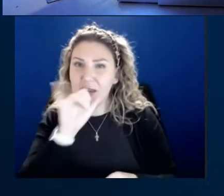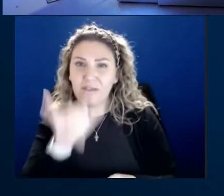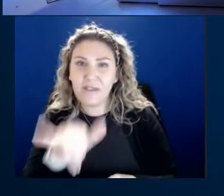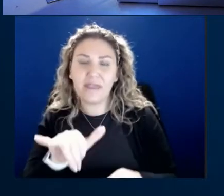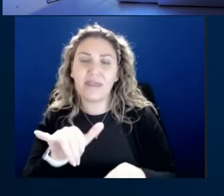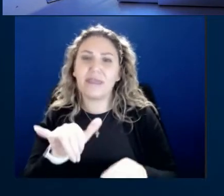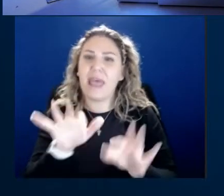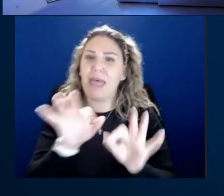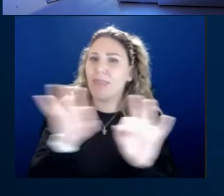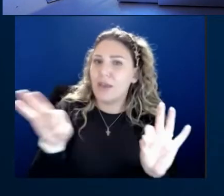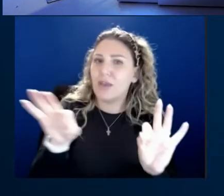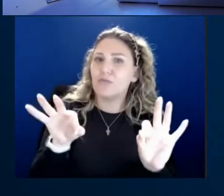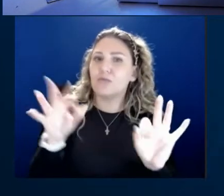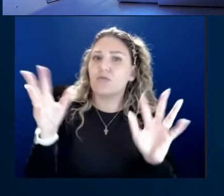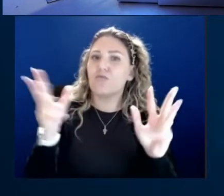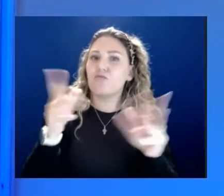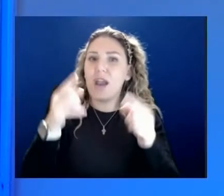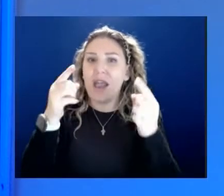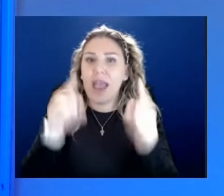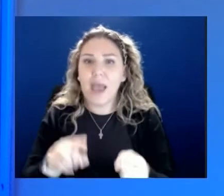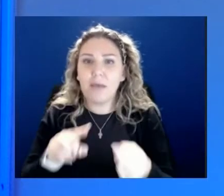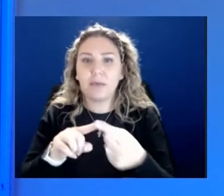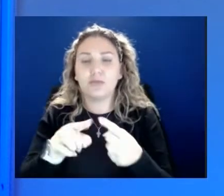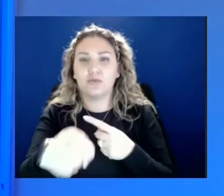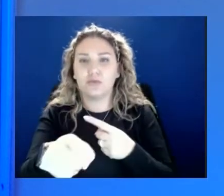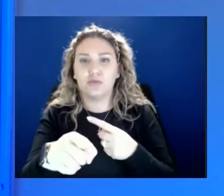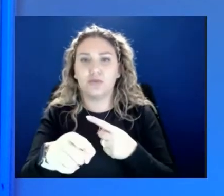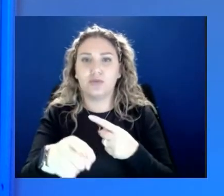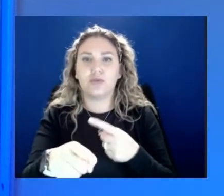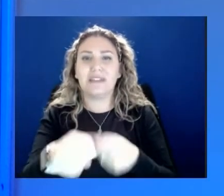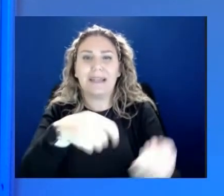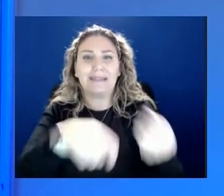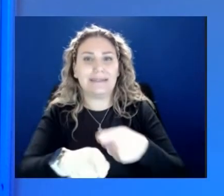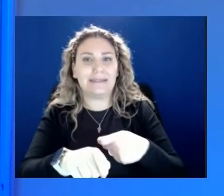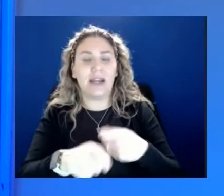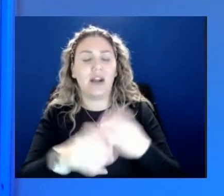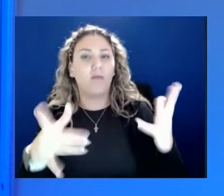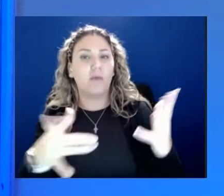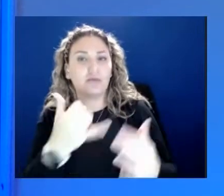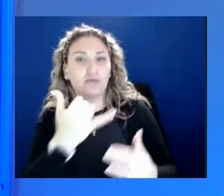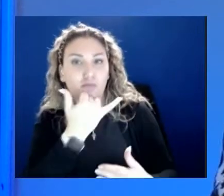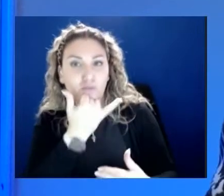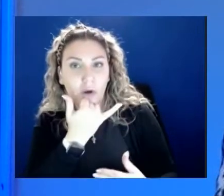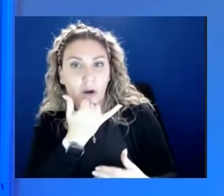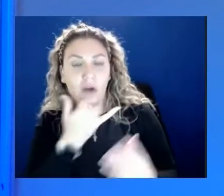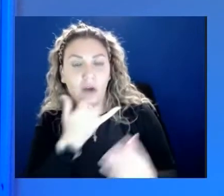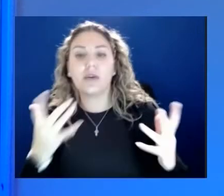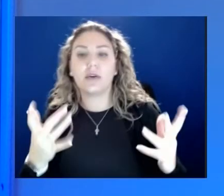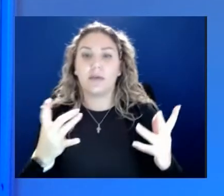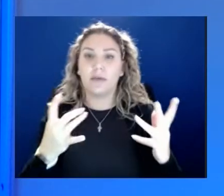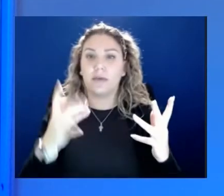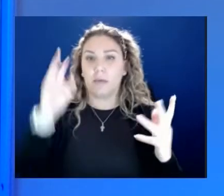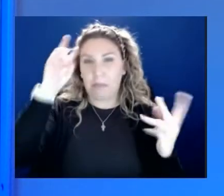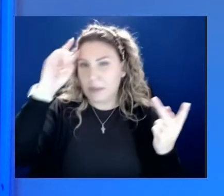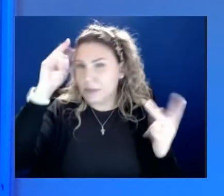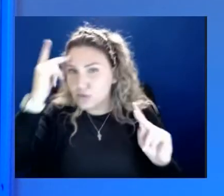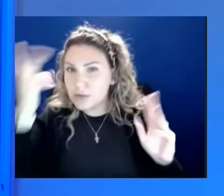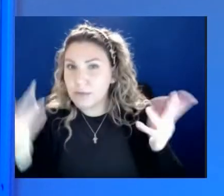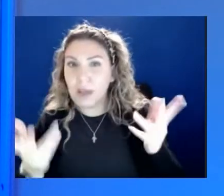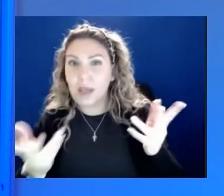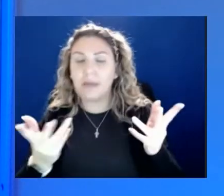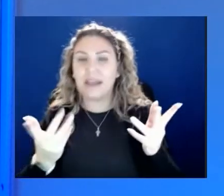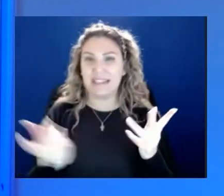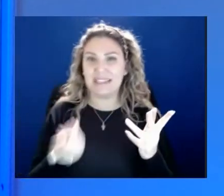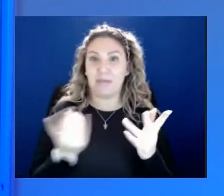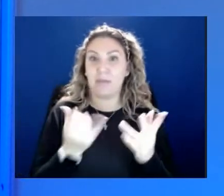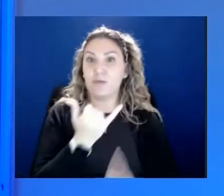say what is wrong, we leave it open for interpretation that the kiddo or any of us did something did wrong. something,